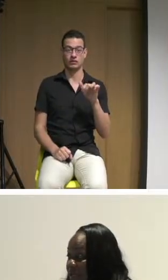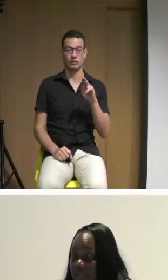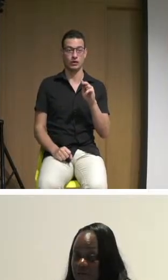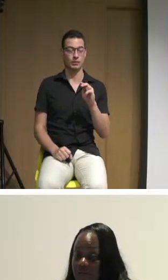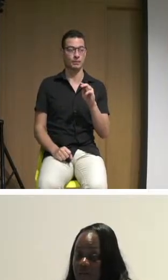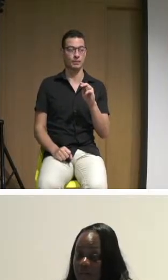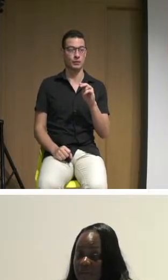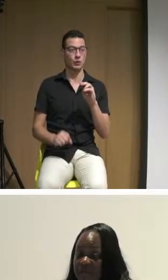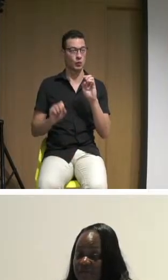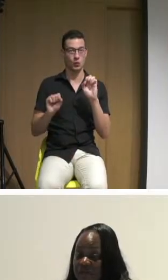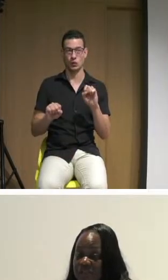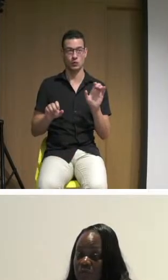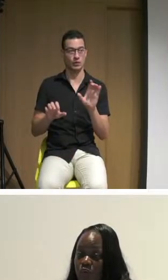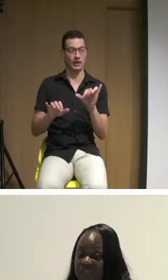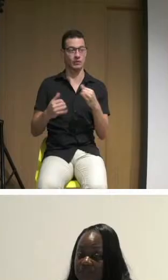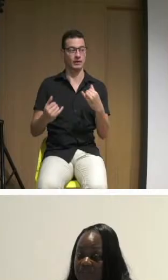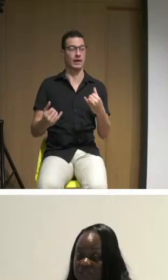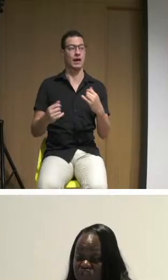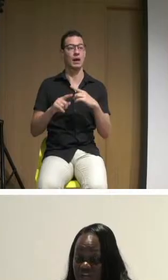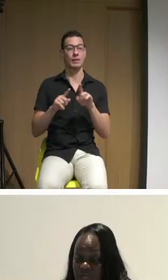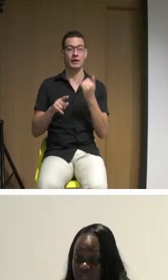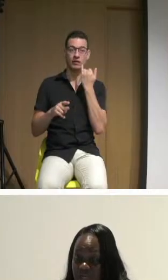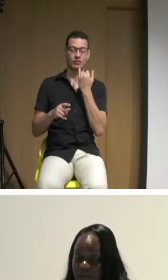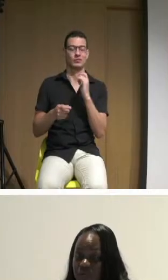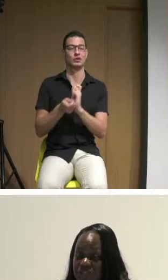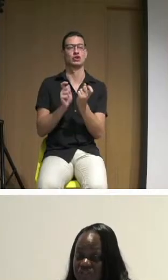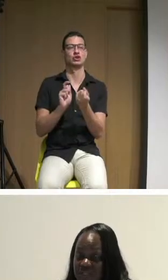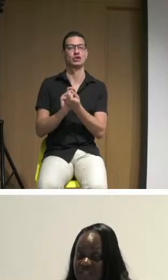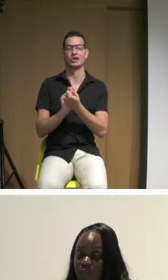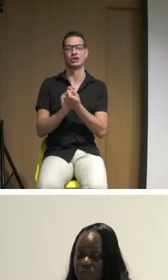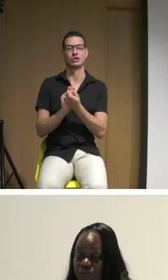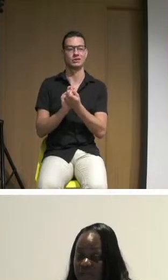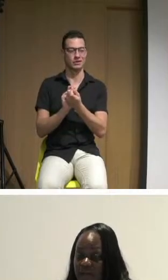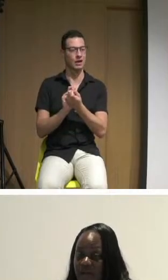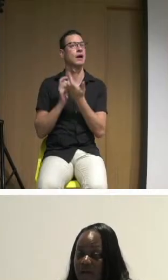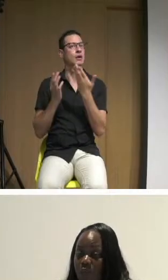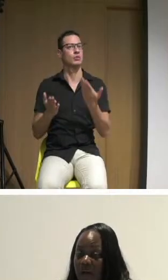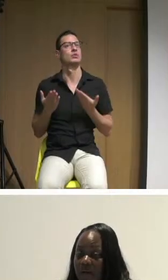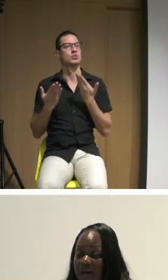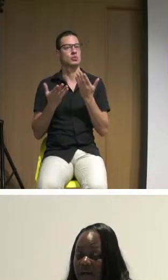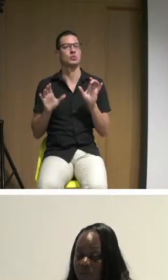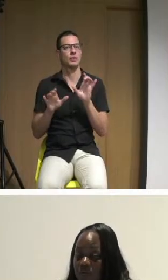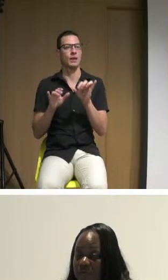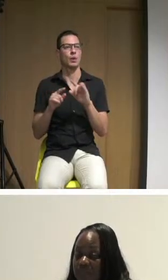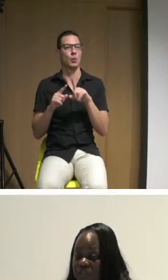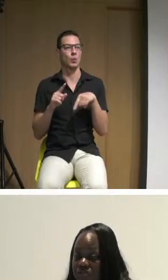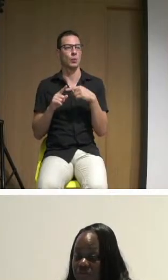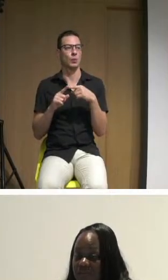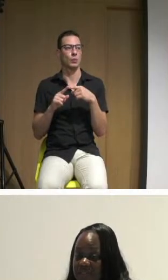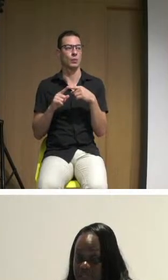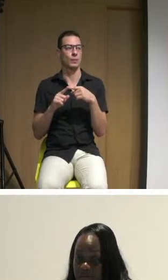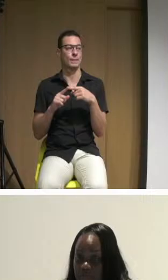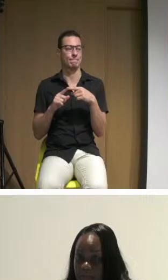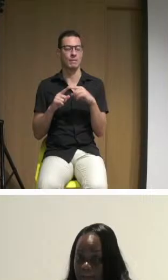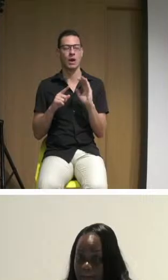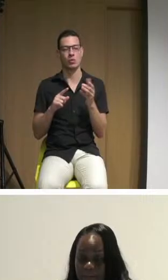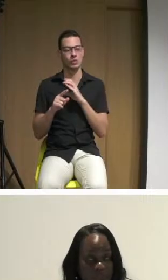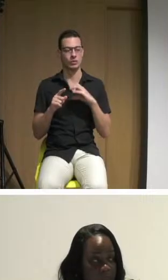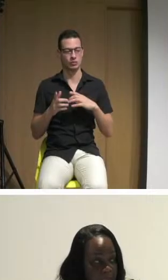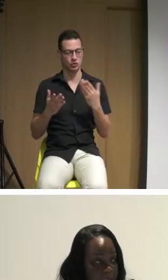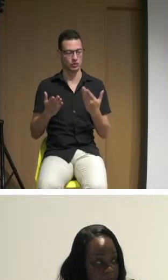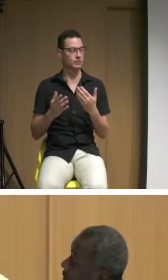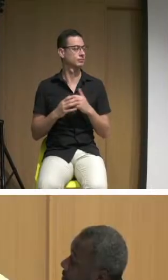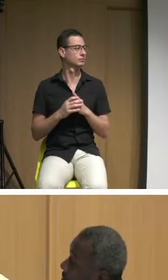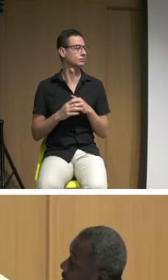could do that here. But if there's going to be a change, I would suggest that we do that while our commissioner is here. So I think